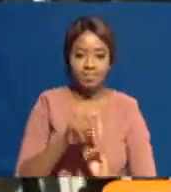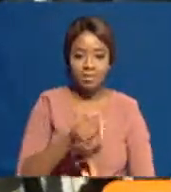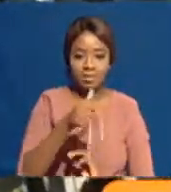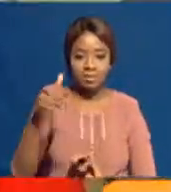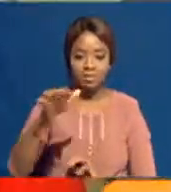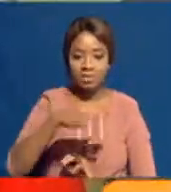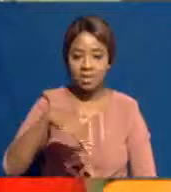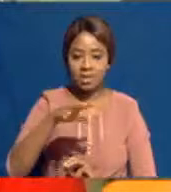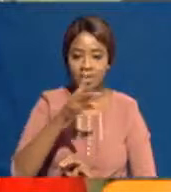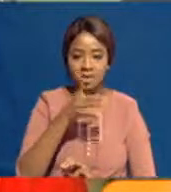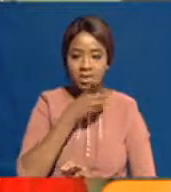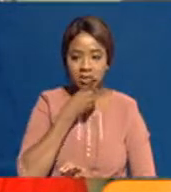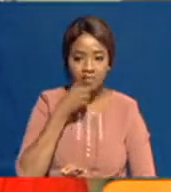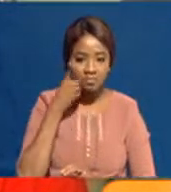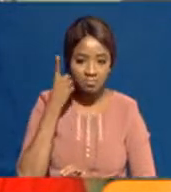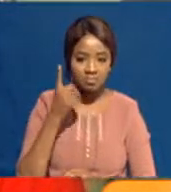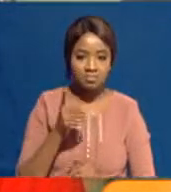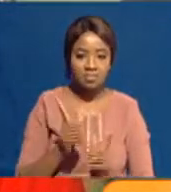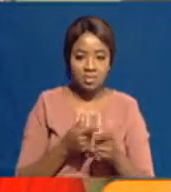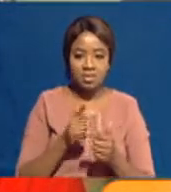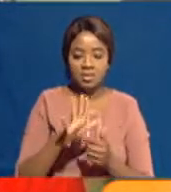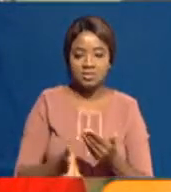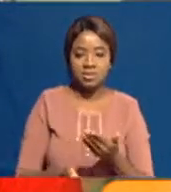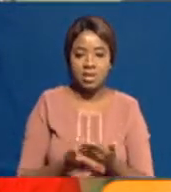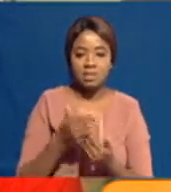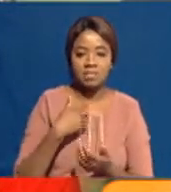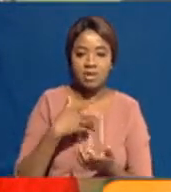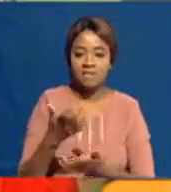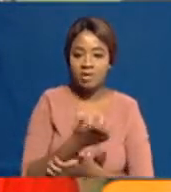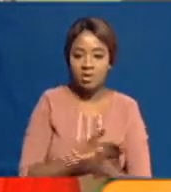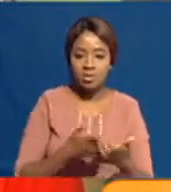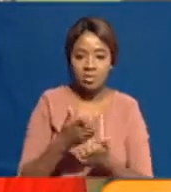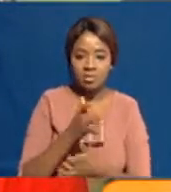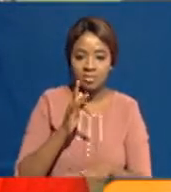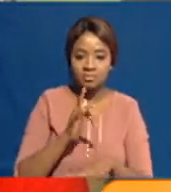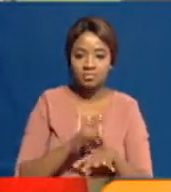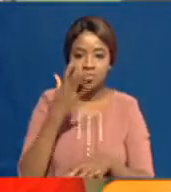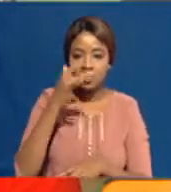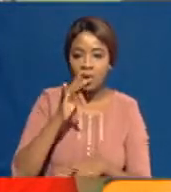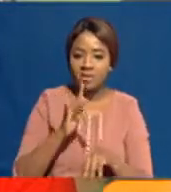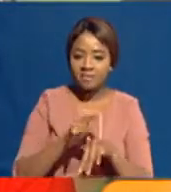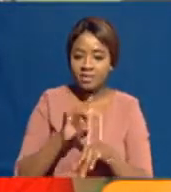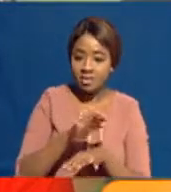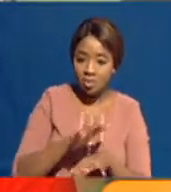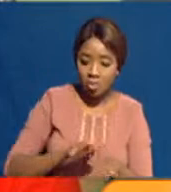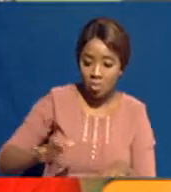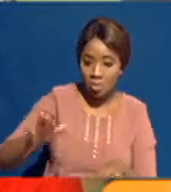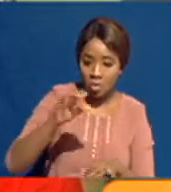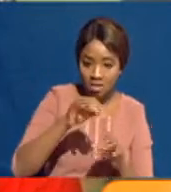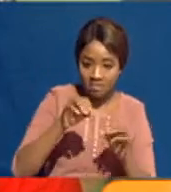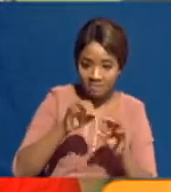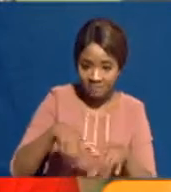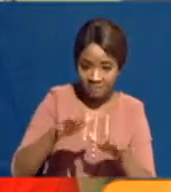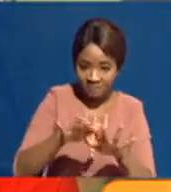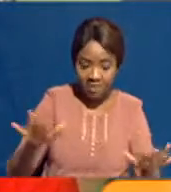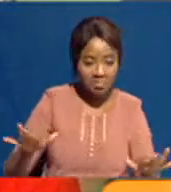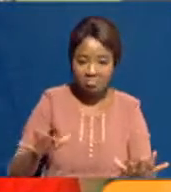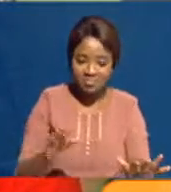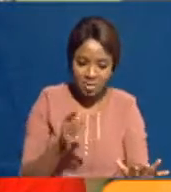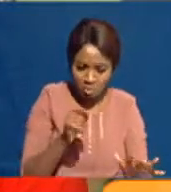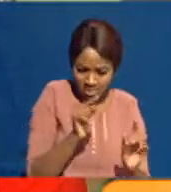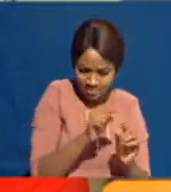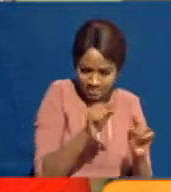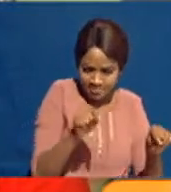green. Hence now you have economic savings in terms that you're not just blanketing the whole farm, you're putting it where it's needed, that's saving costs. And